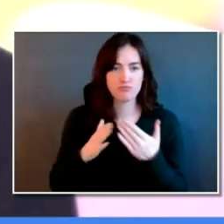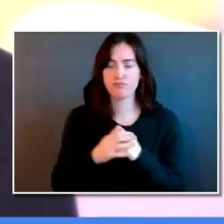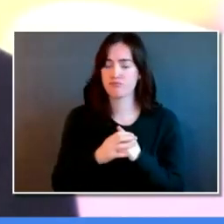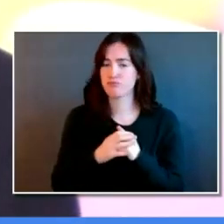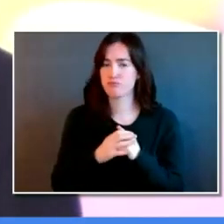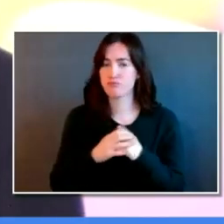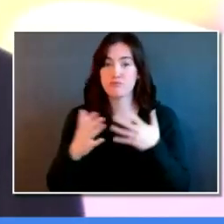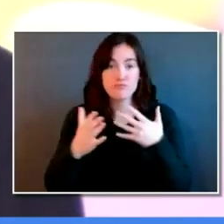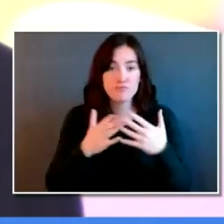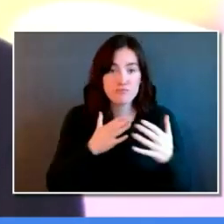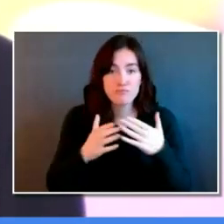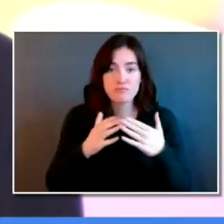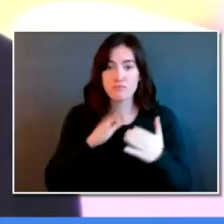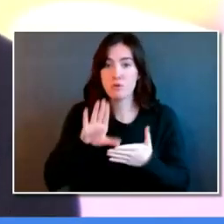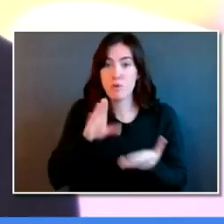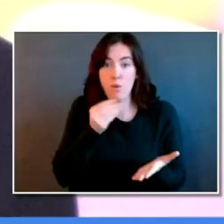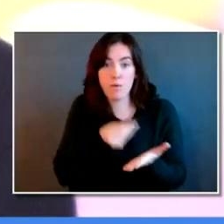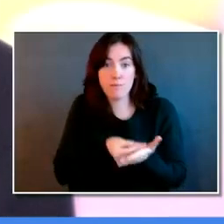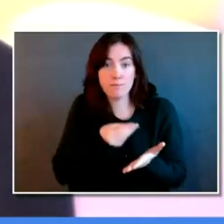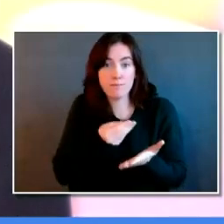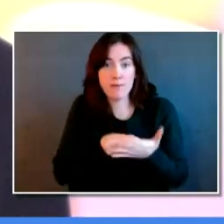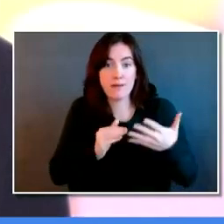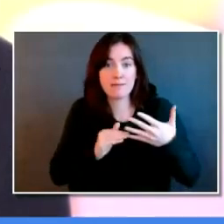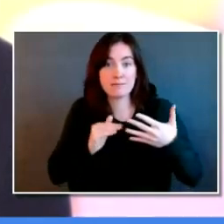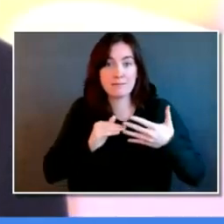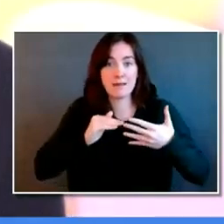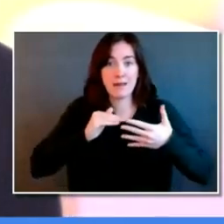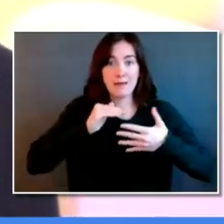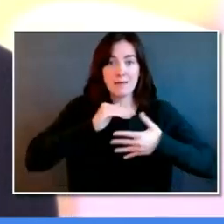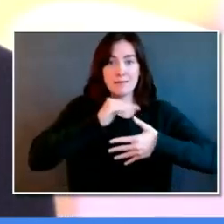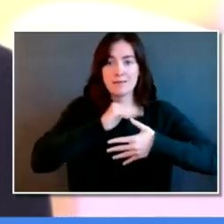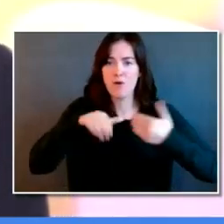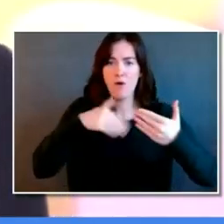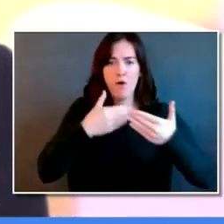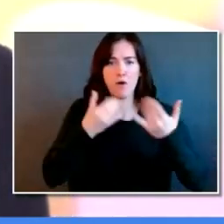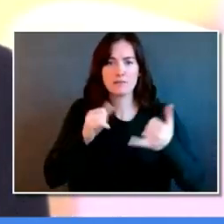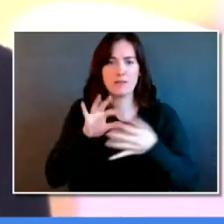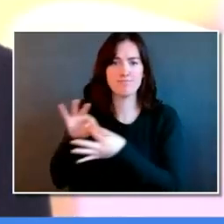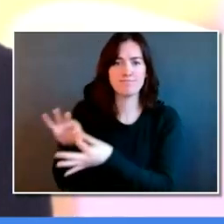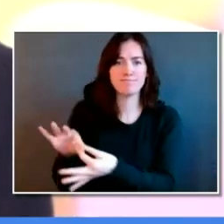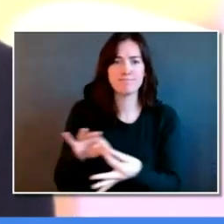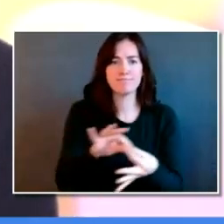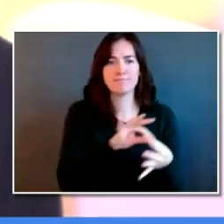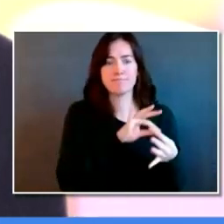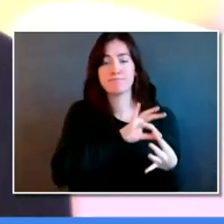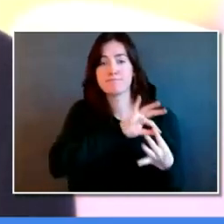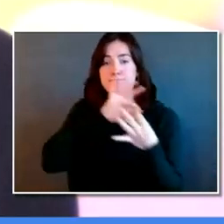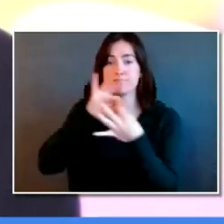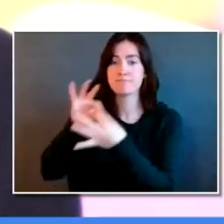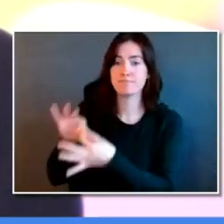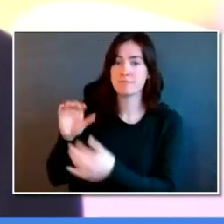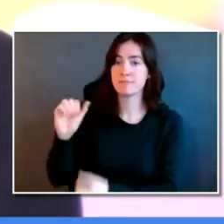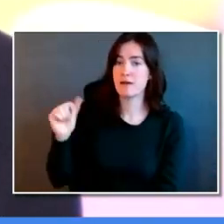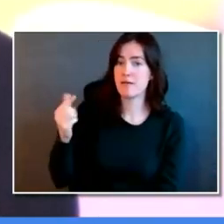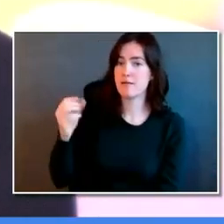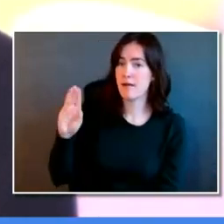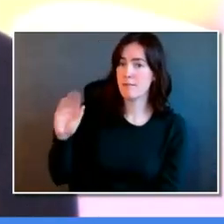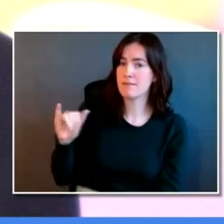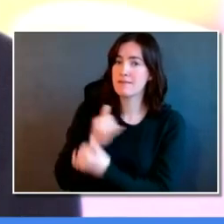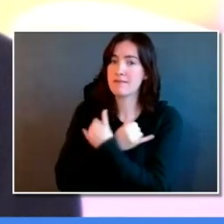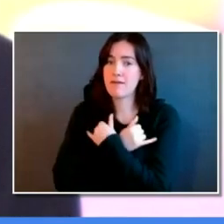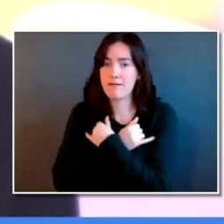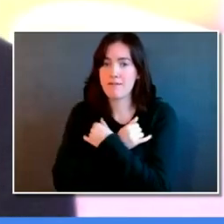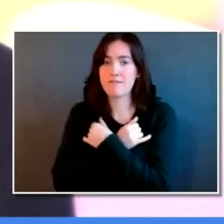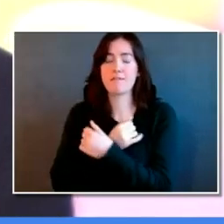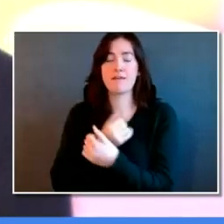regardless of economic status, were bound together by the agape love ethic. For he